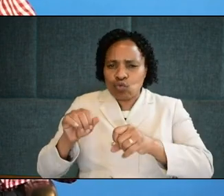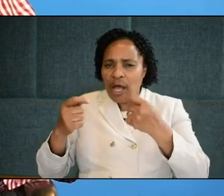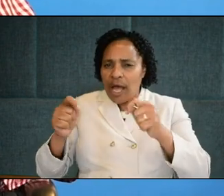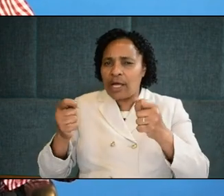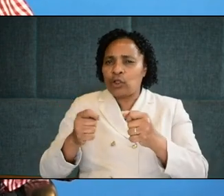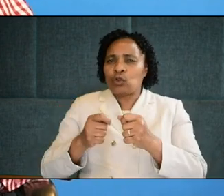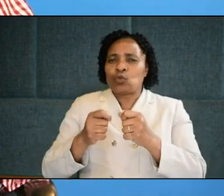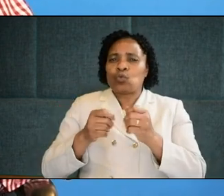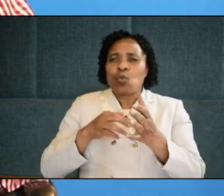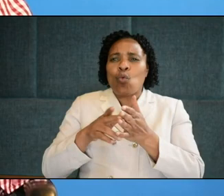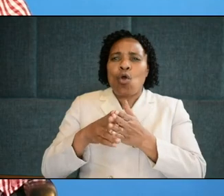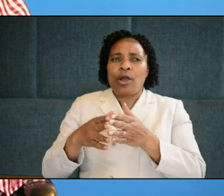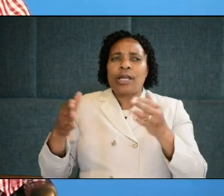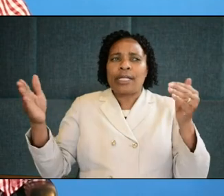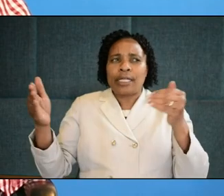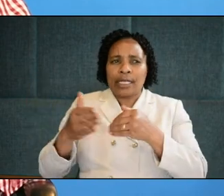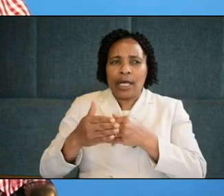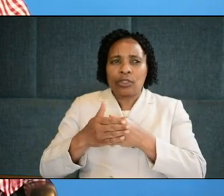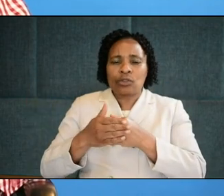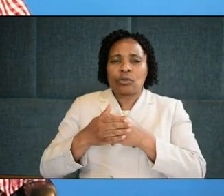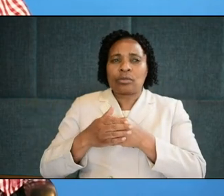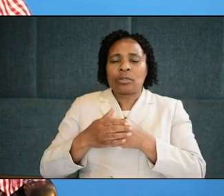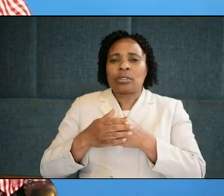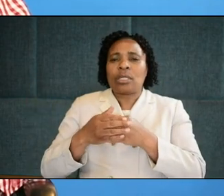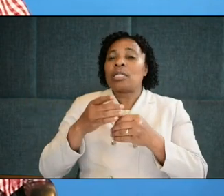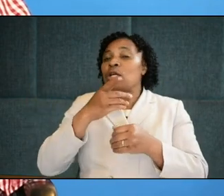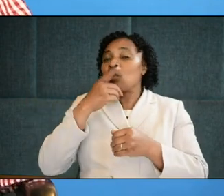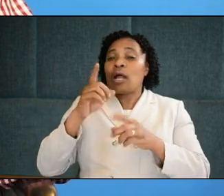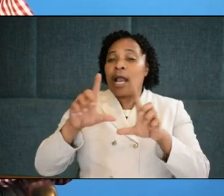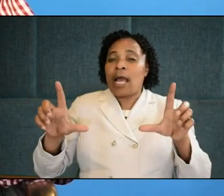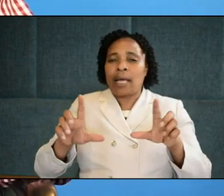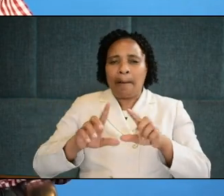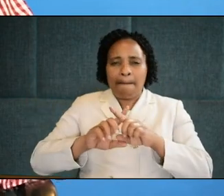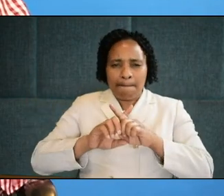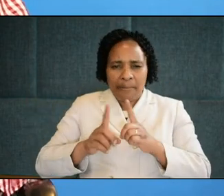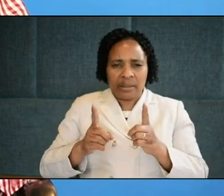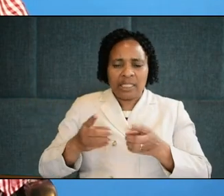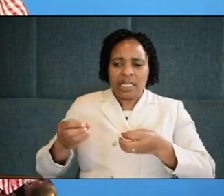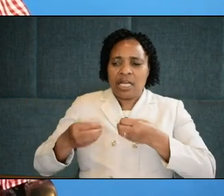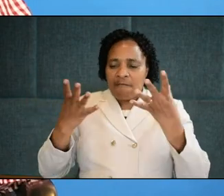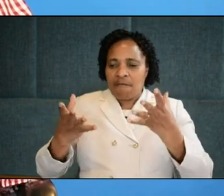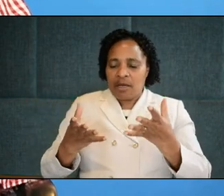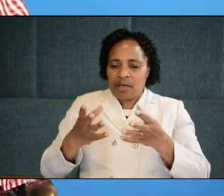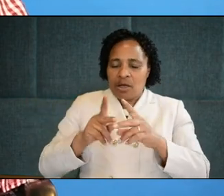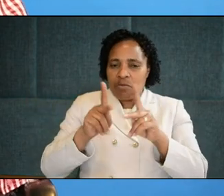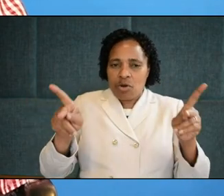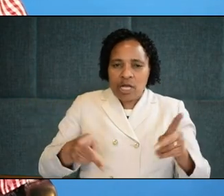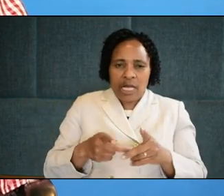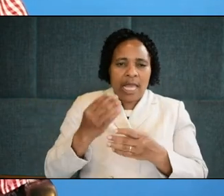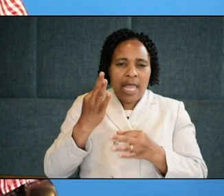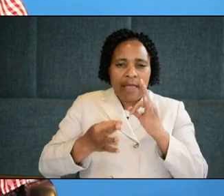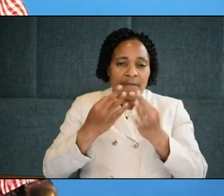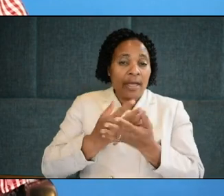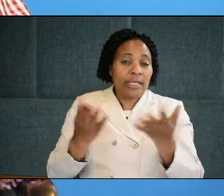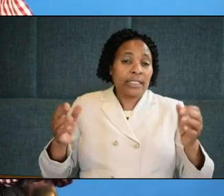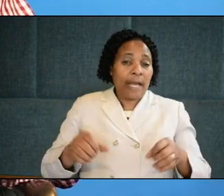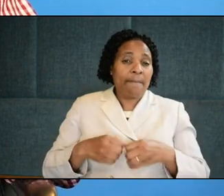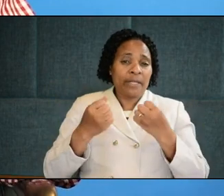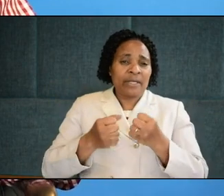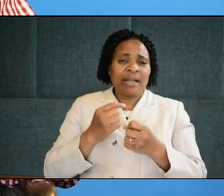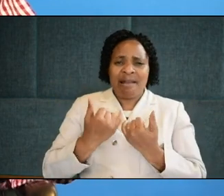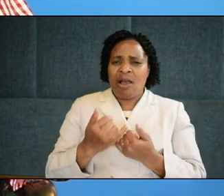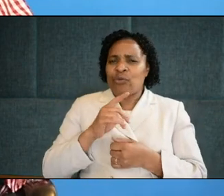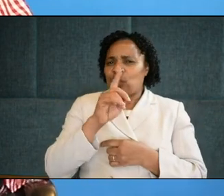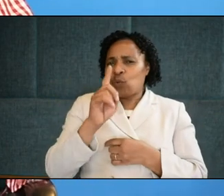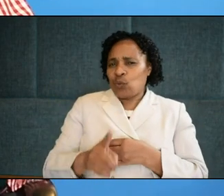tightrope with him inside the wheelbarrow or not, given the fall that would take place if anything happened? So the